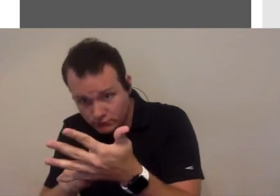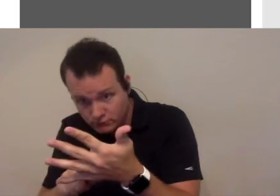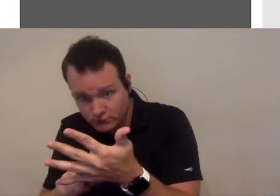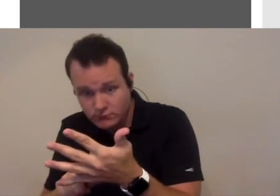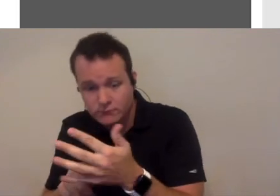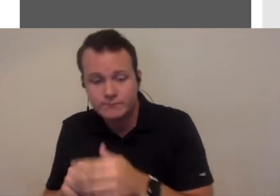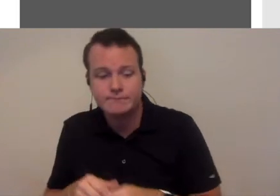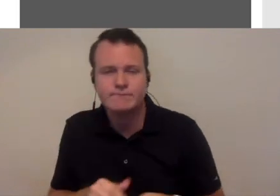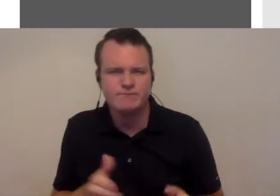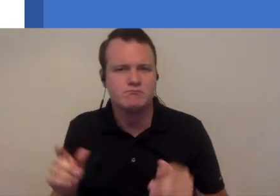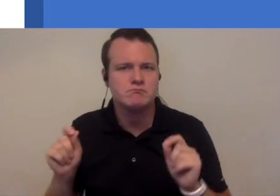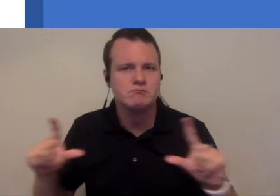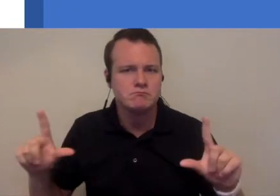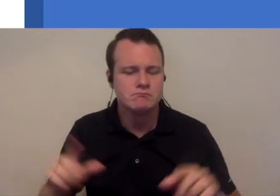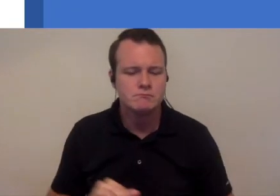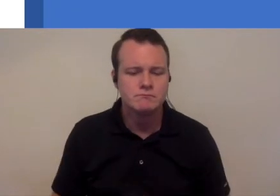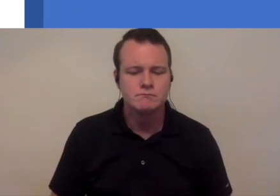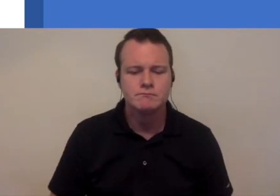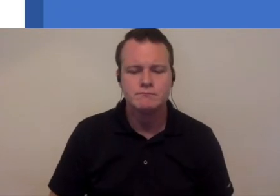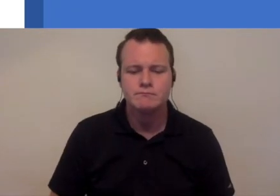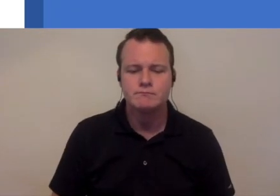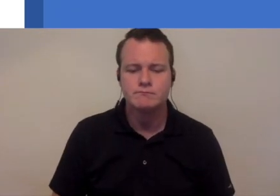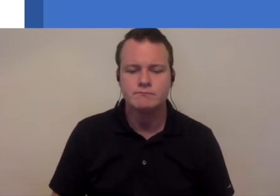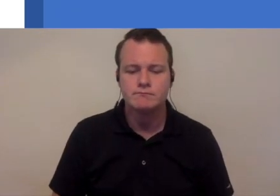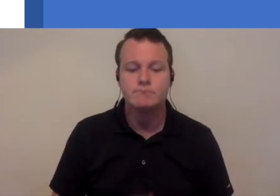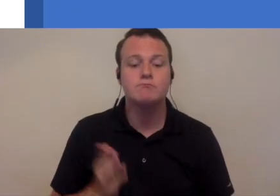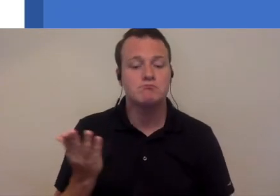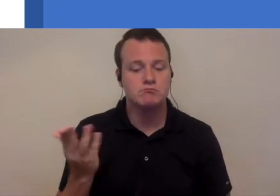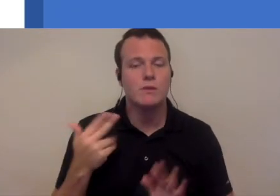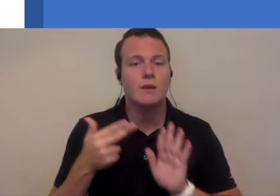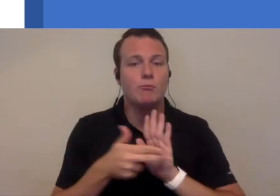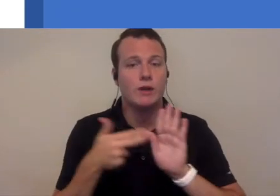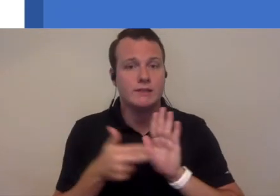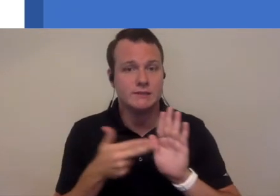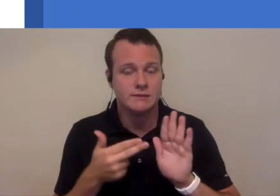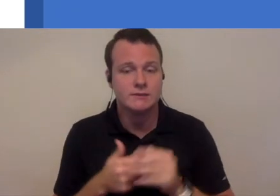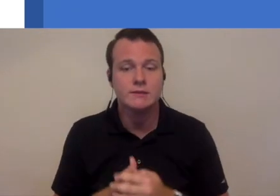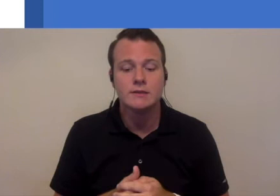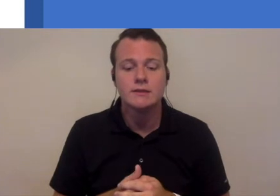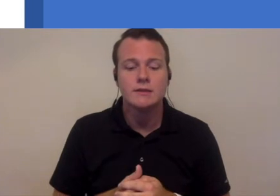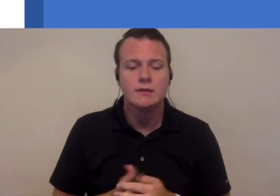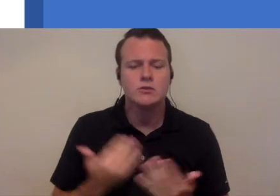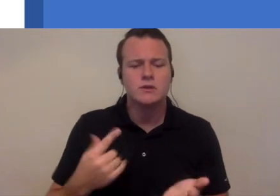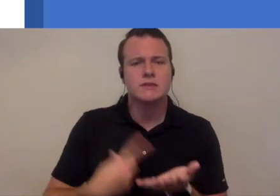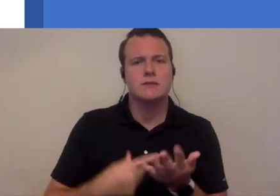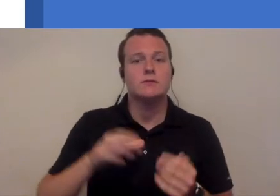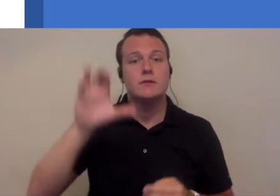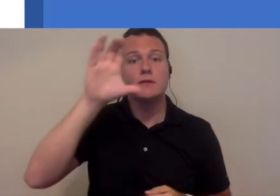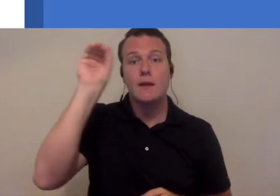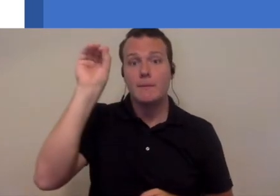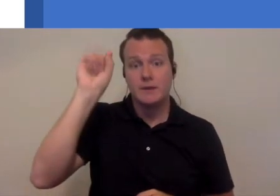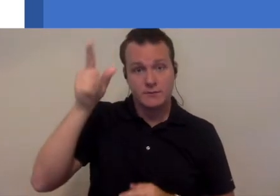let's go to the next slide. So branding. Let's talk about your company brand.